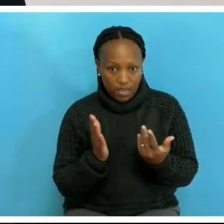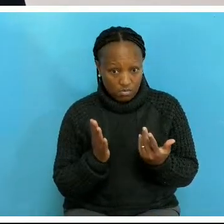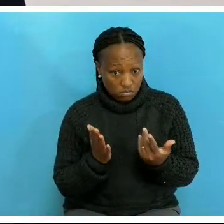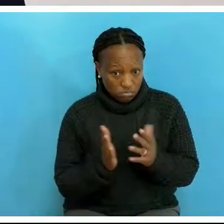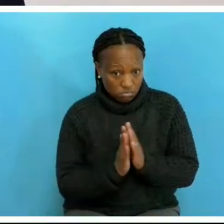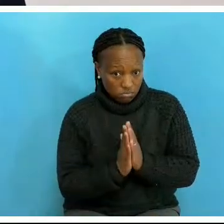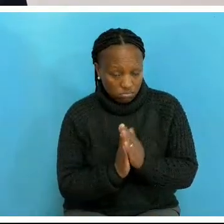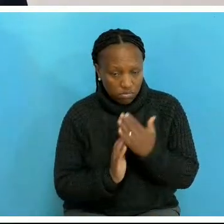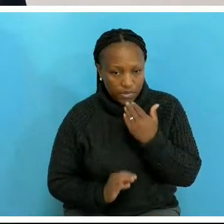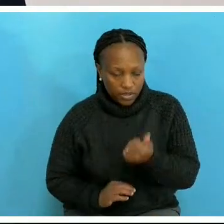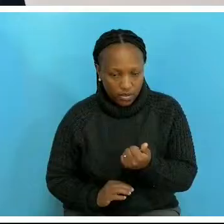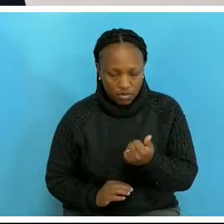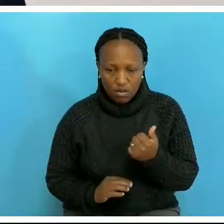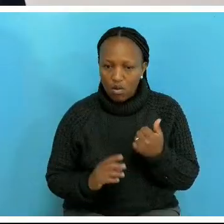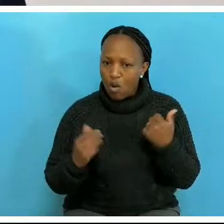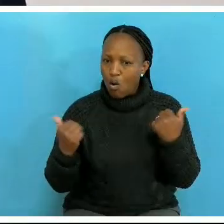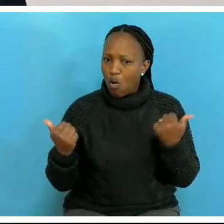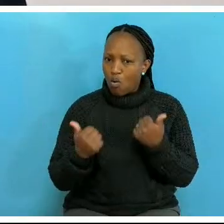Yeah.